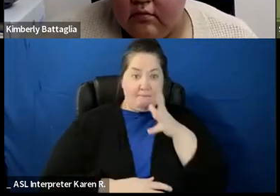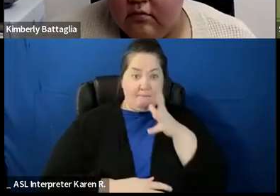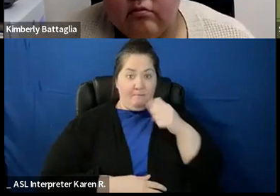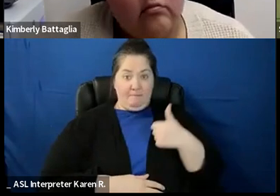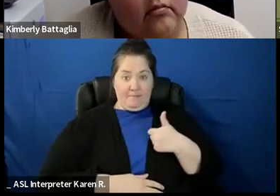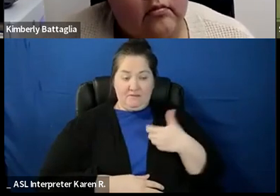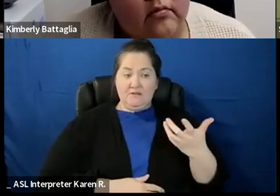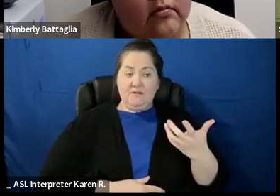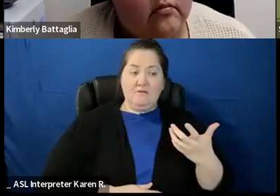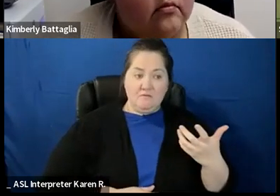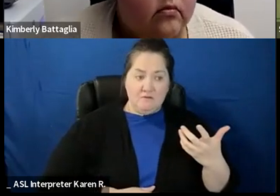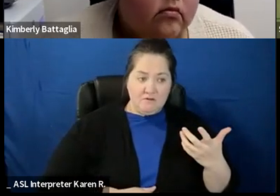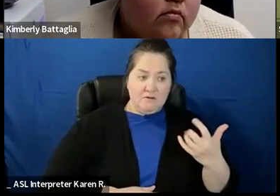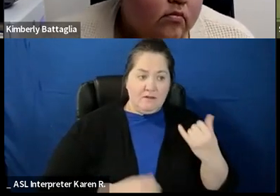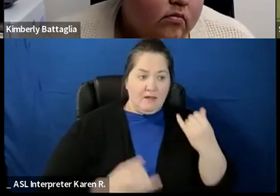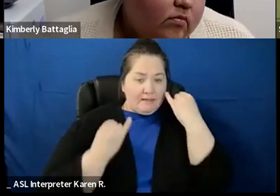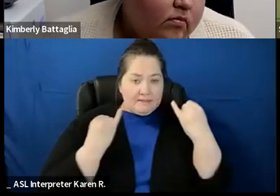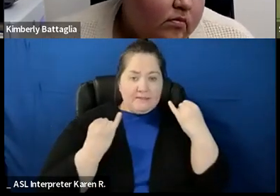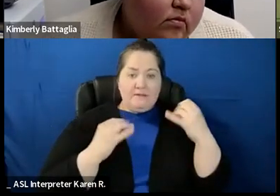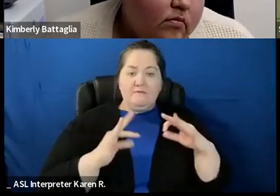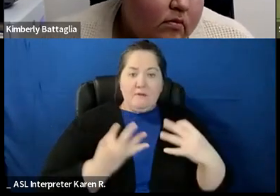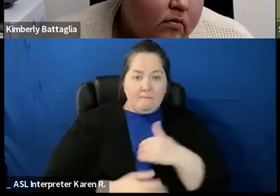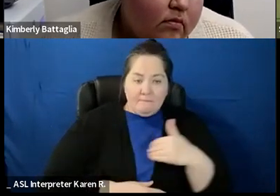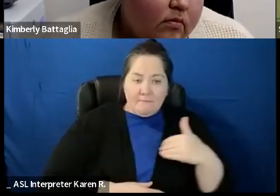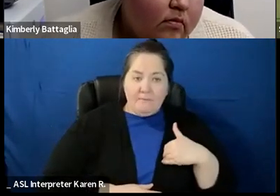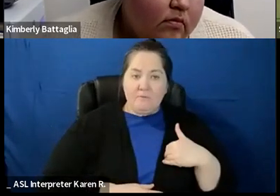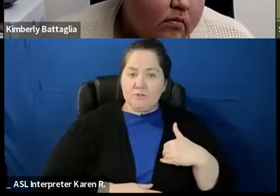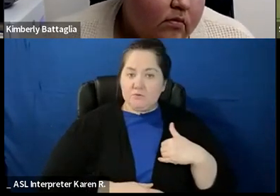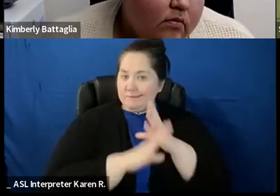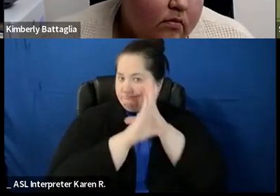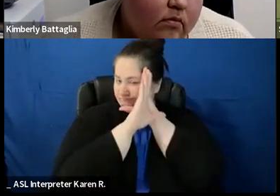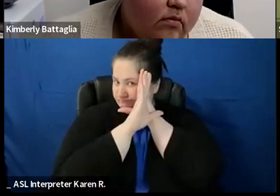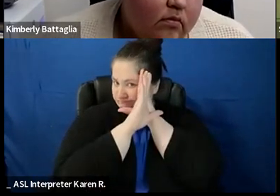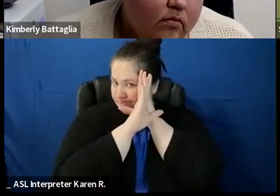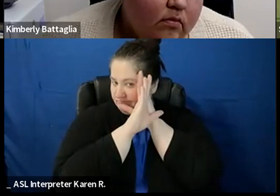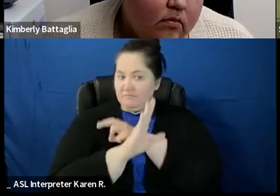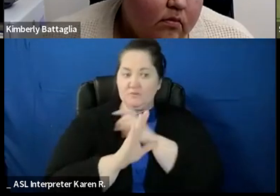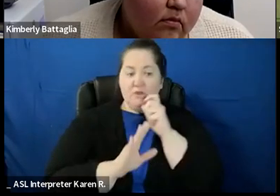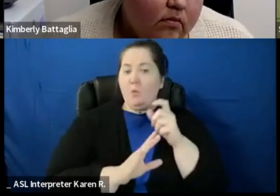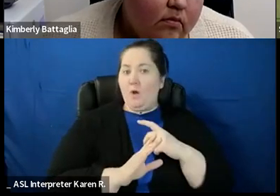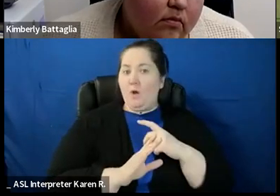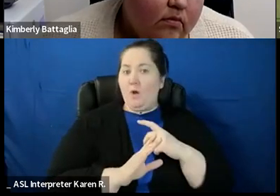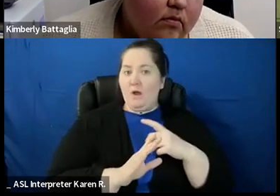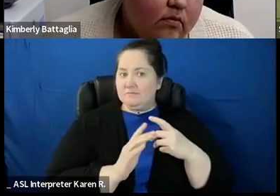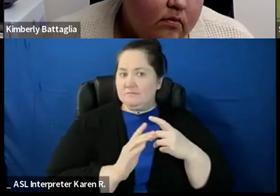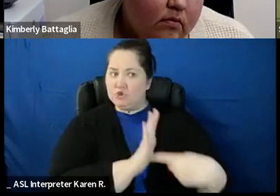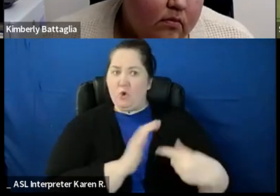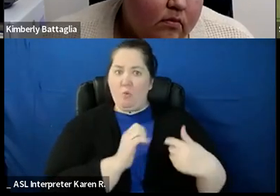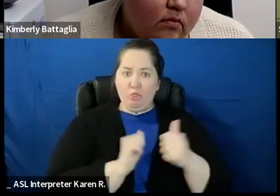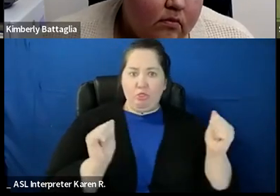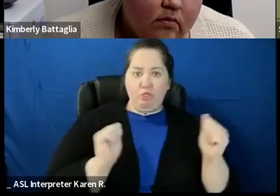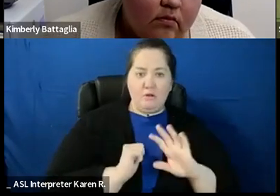idea that, family members, they'll look the other way, they don't want to expose, and then it's just